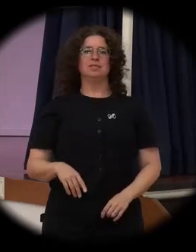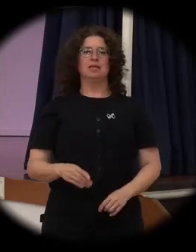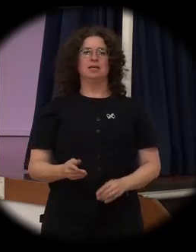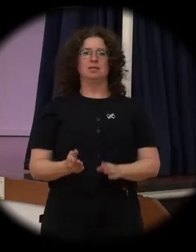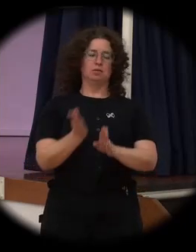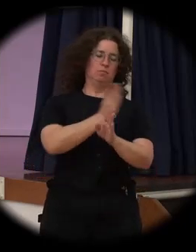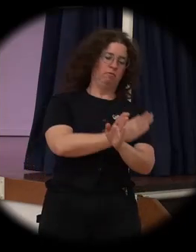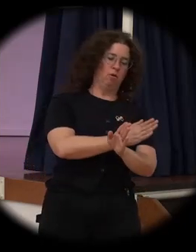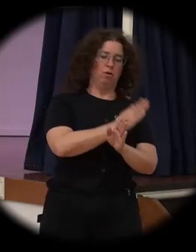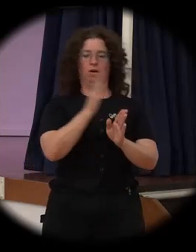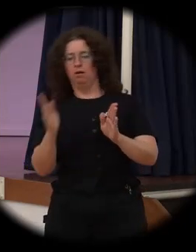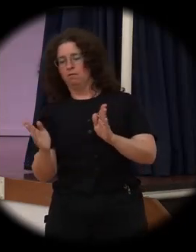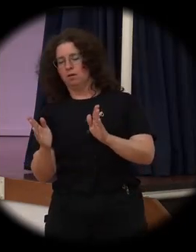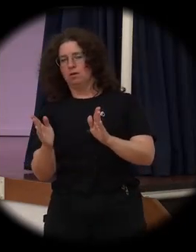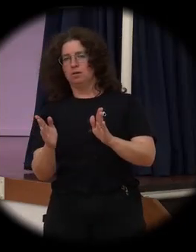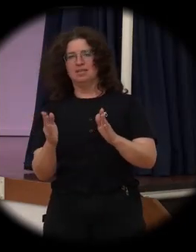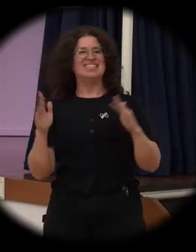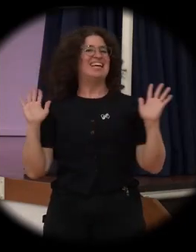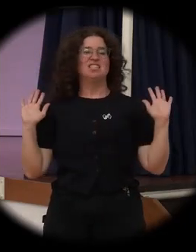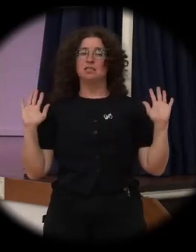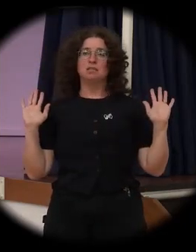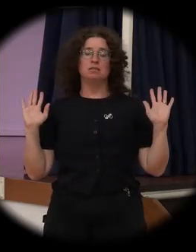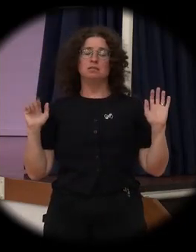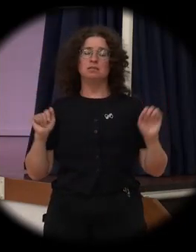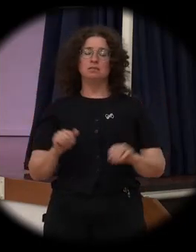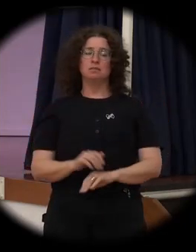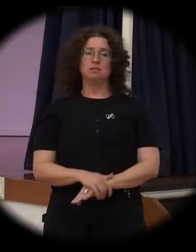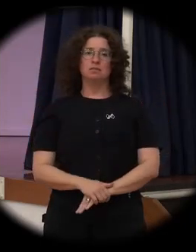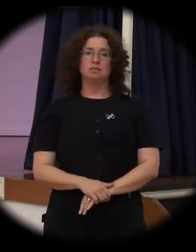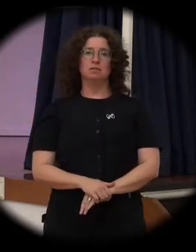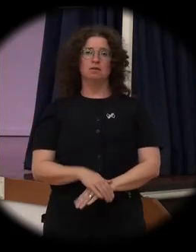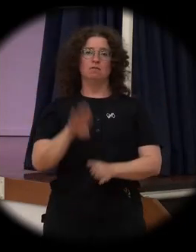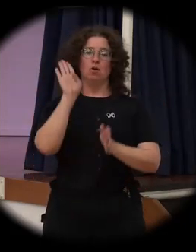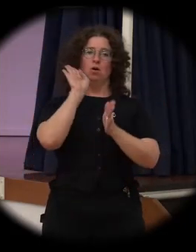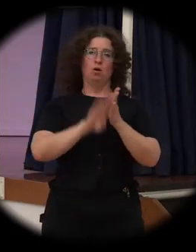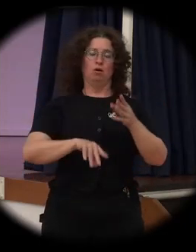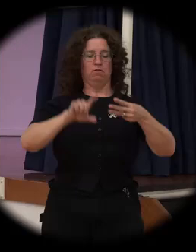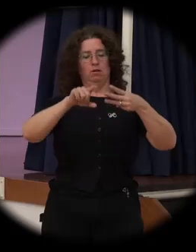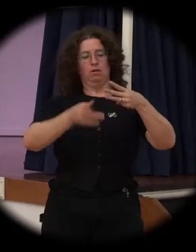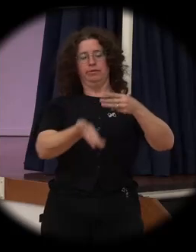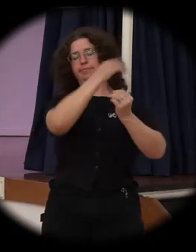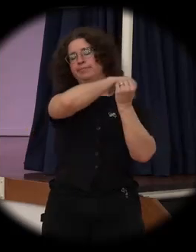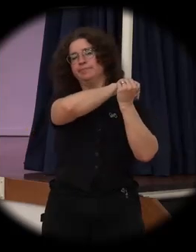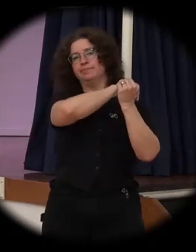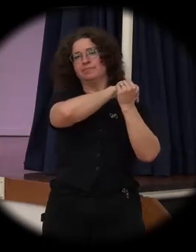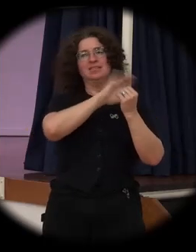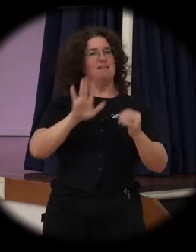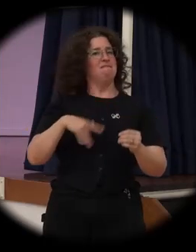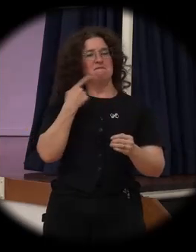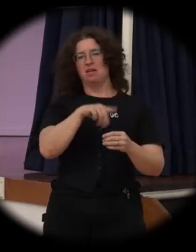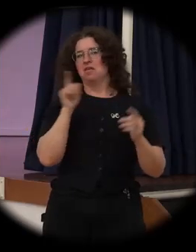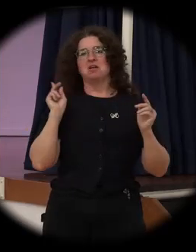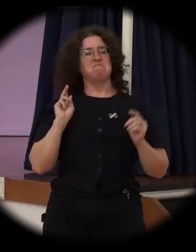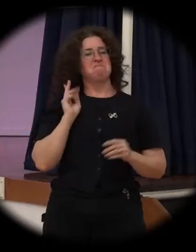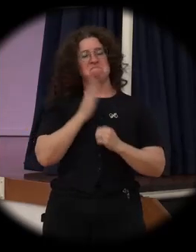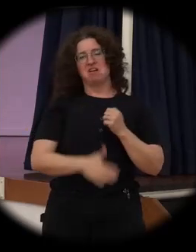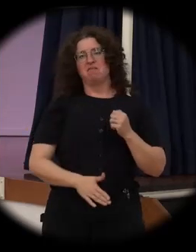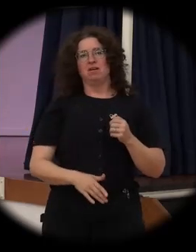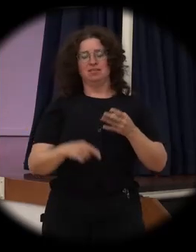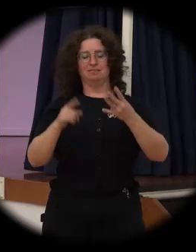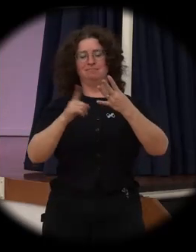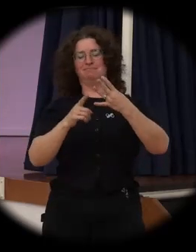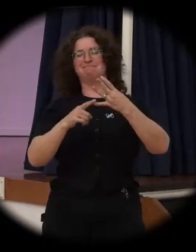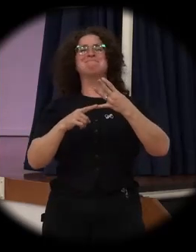after, that's all it takes to get rid of those top 3, never have to feel those again, and start feeling that bottom